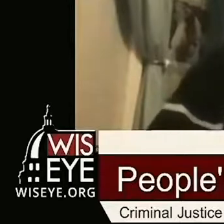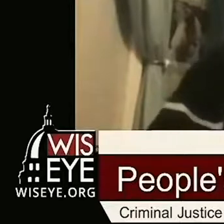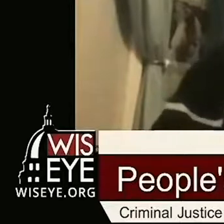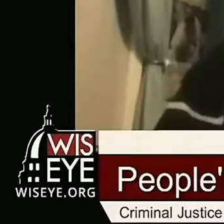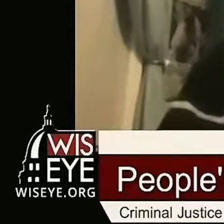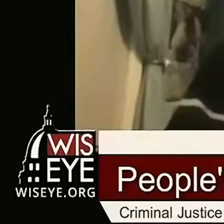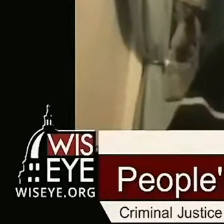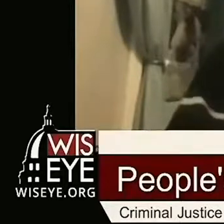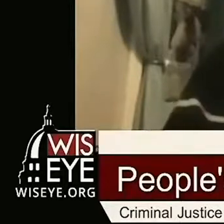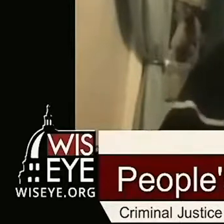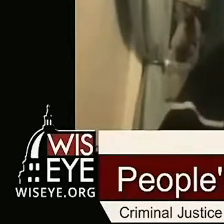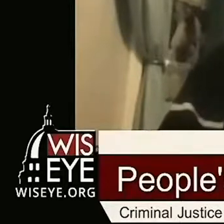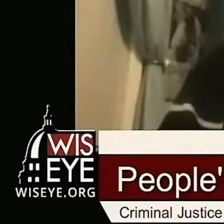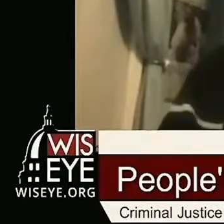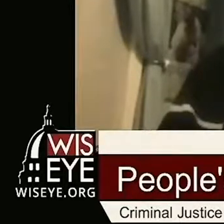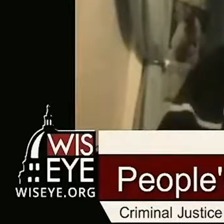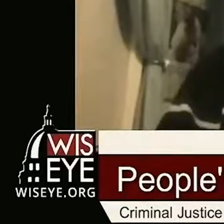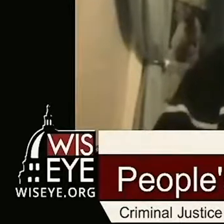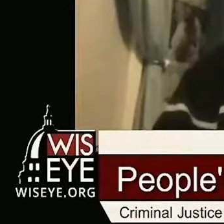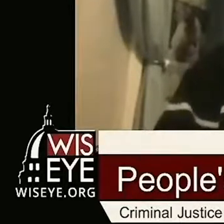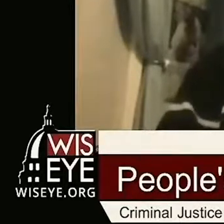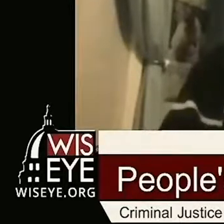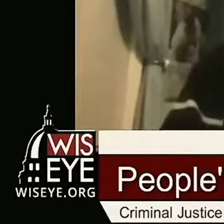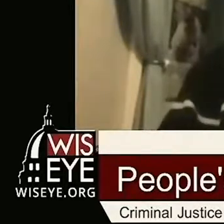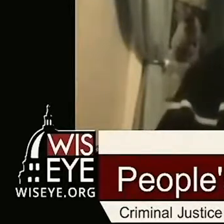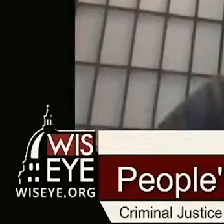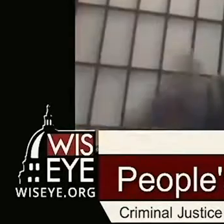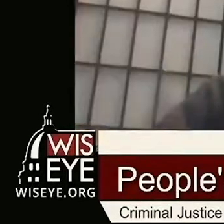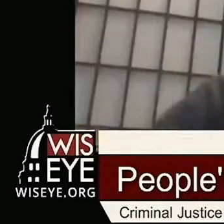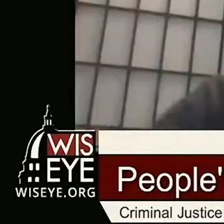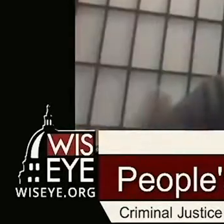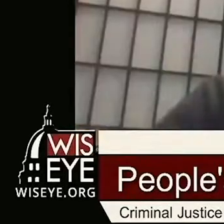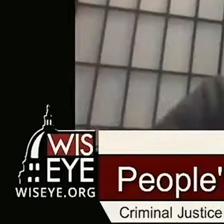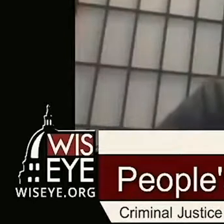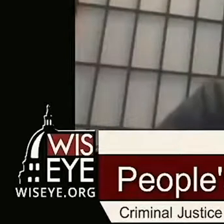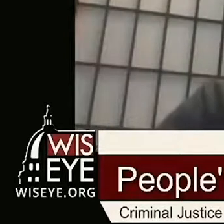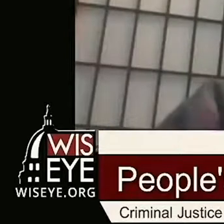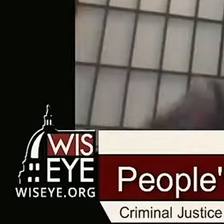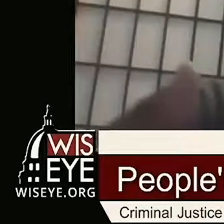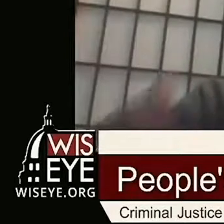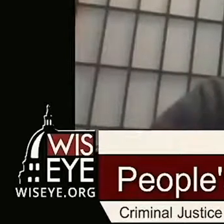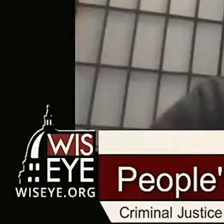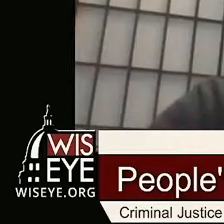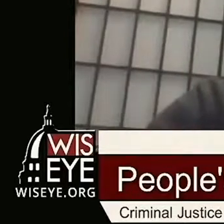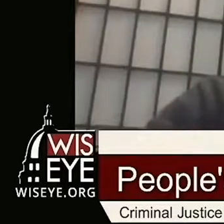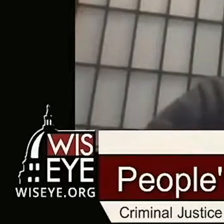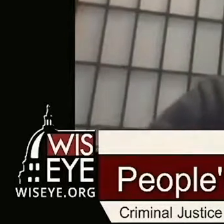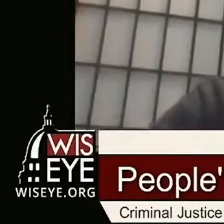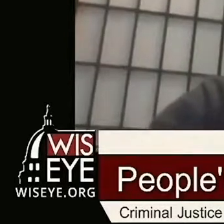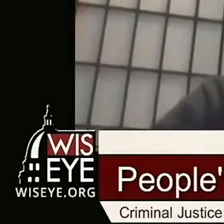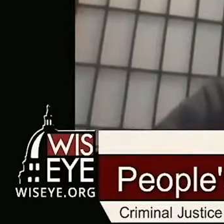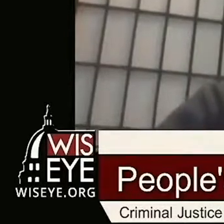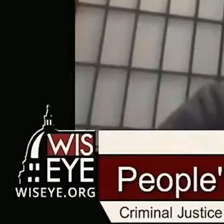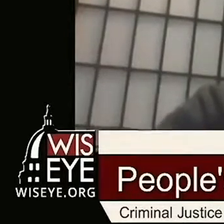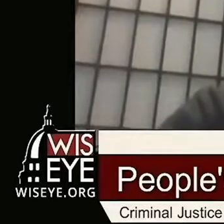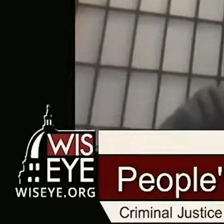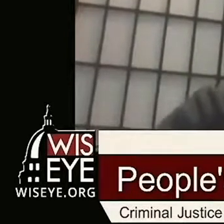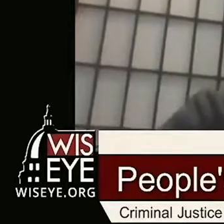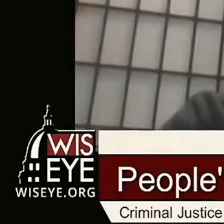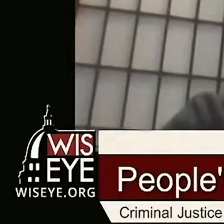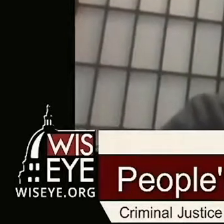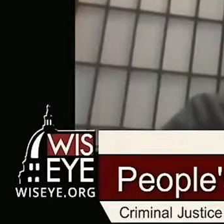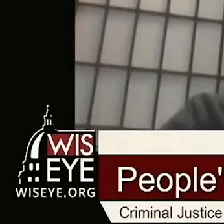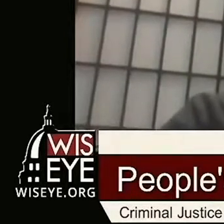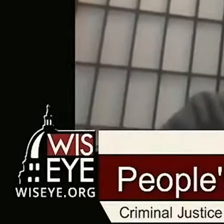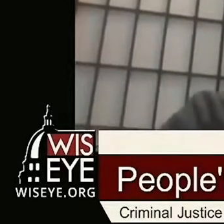courts, they can be diverted from prisons. Communities need people who are going to come home and do